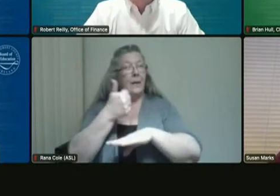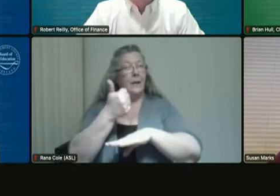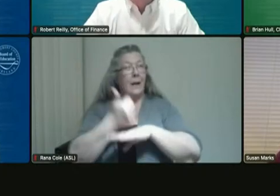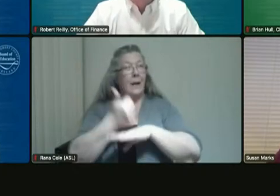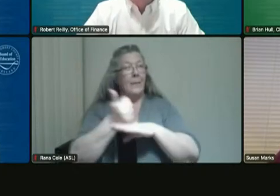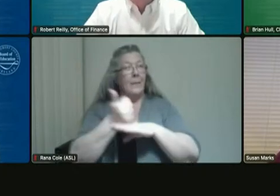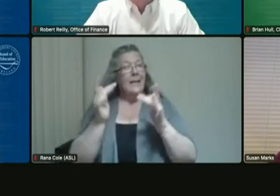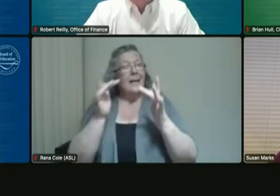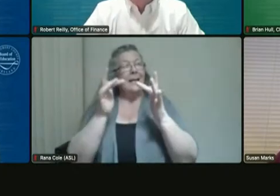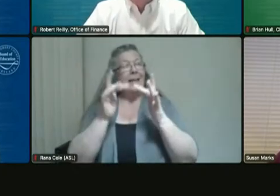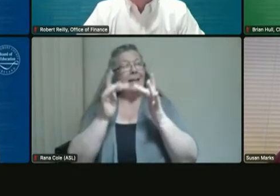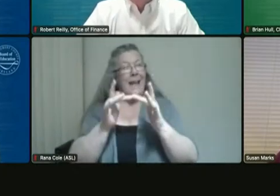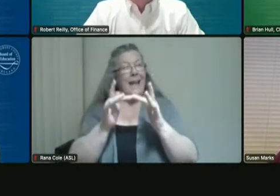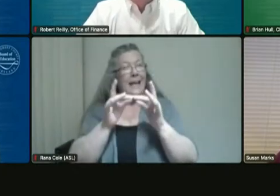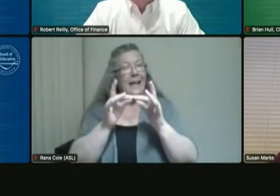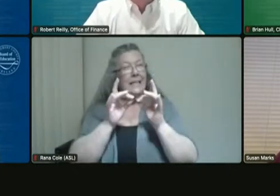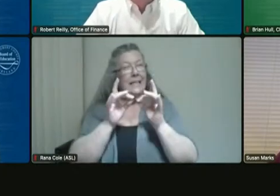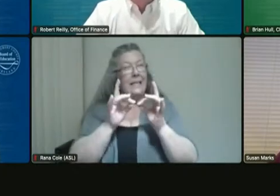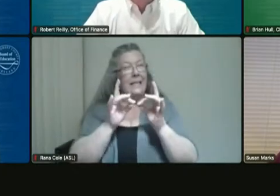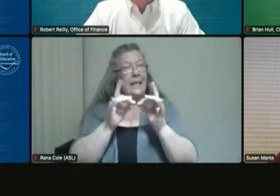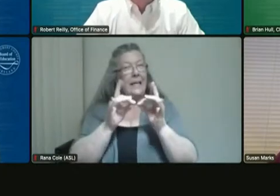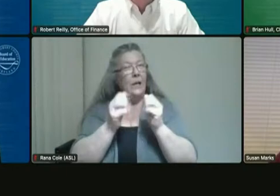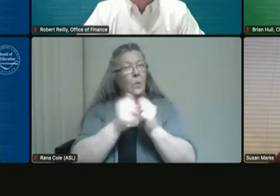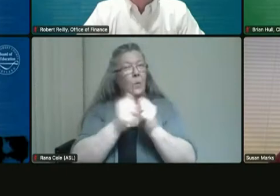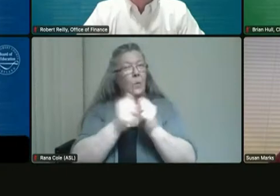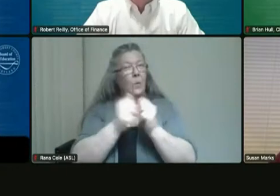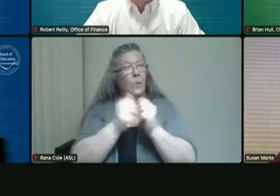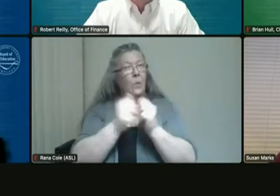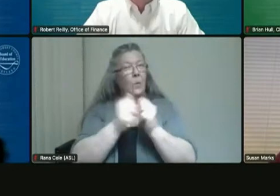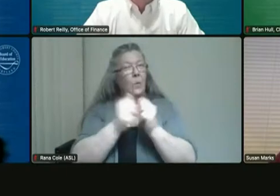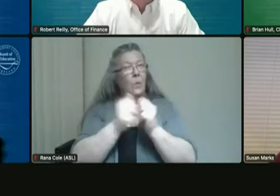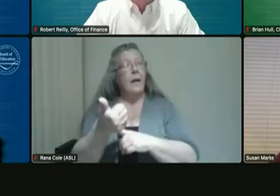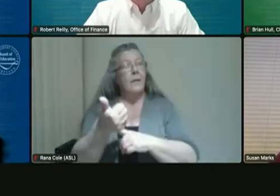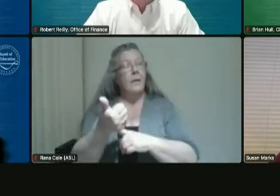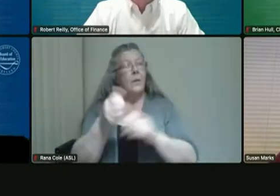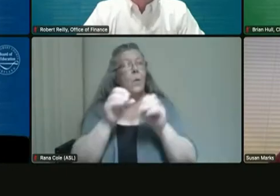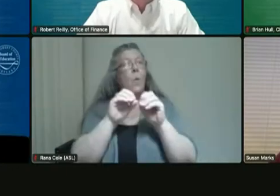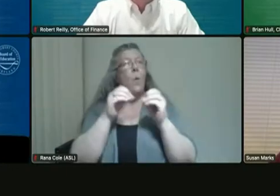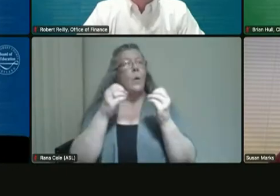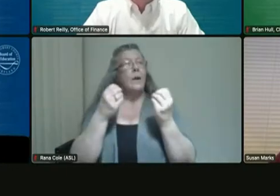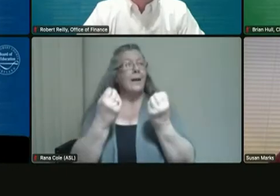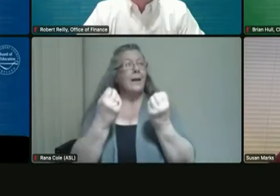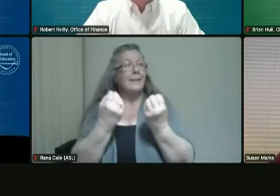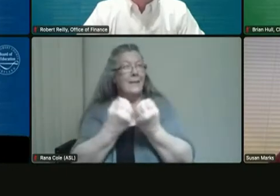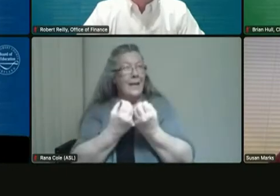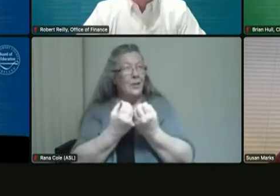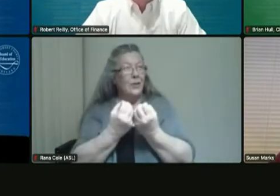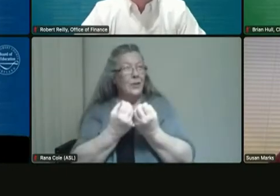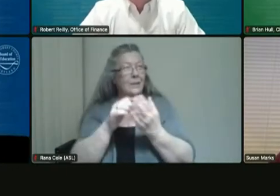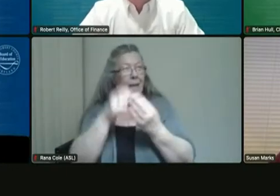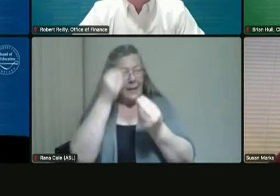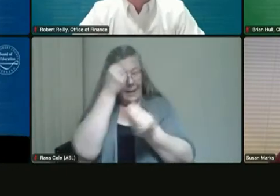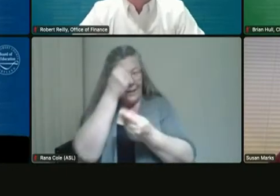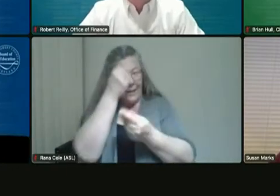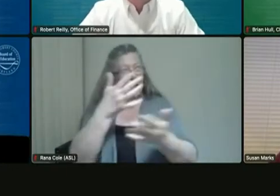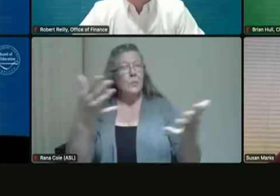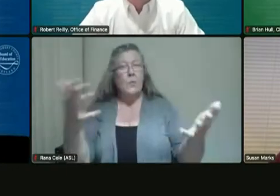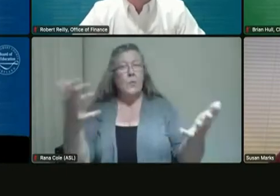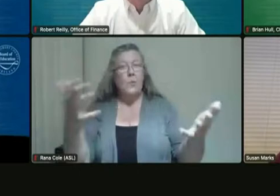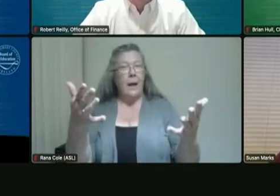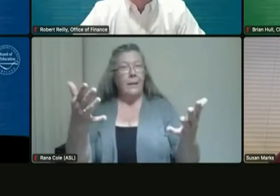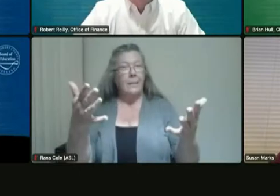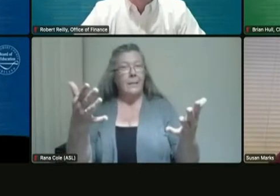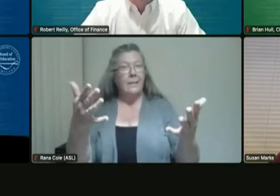other organizations who are able to help us get the word out and do that recruiting, like with our local chambers and others